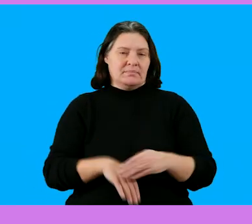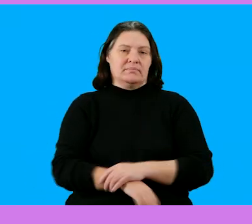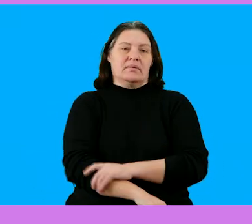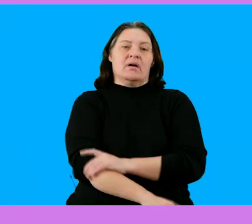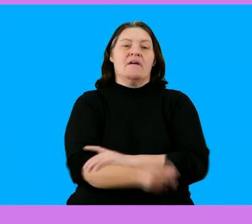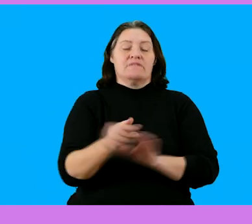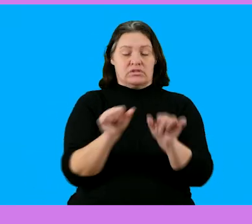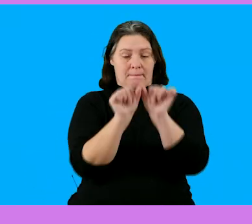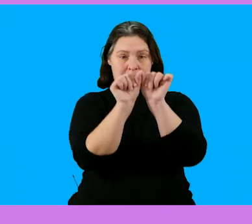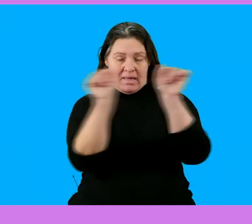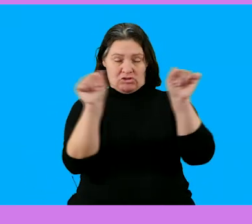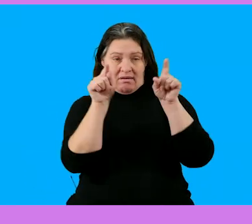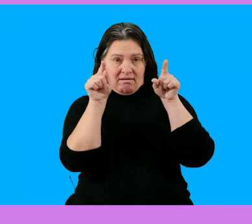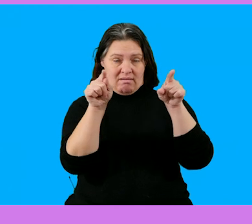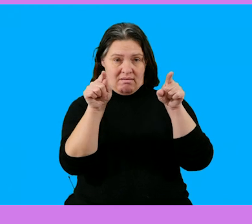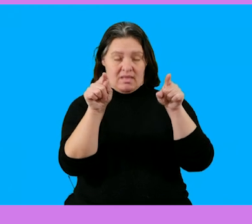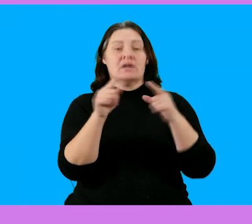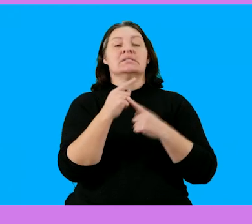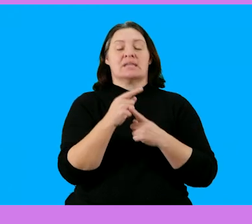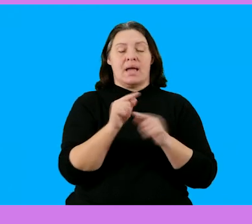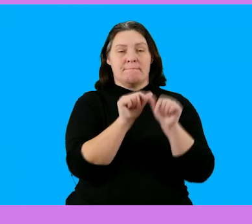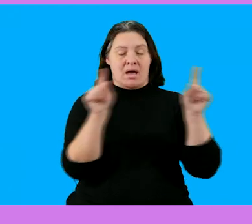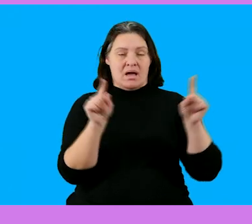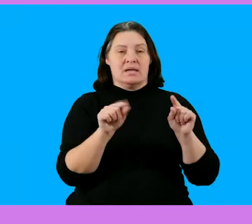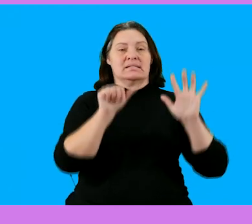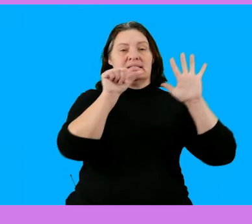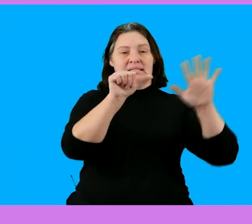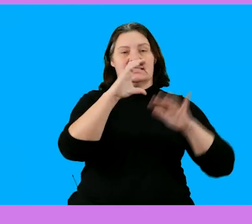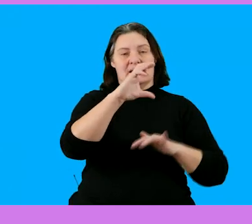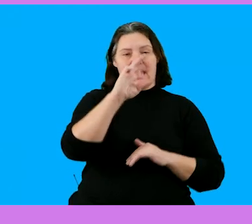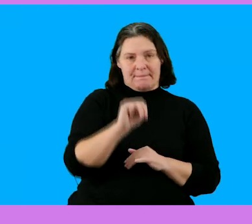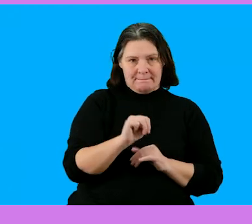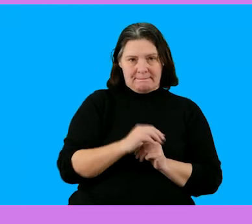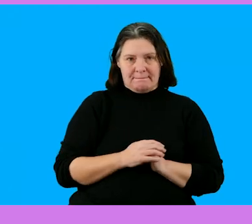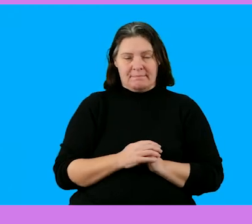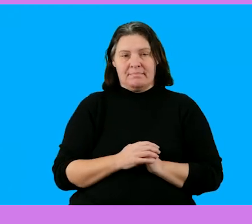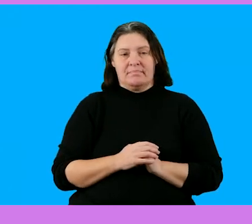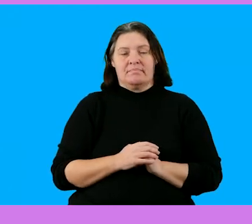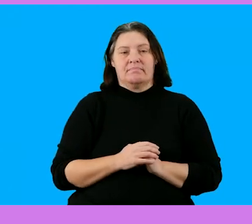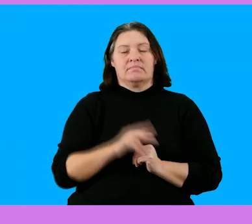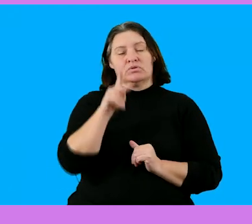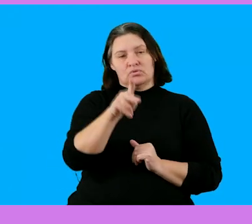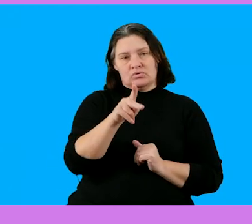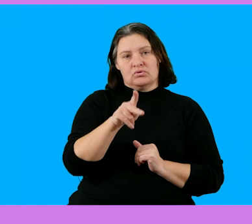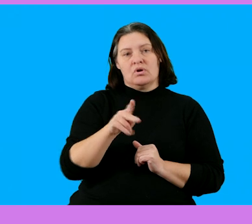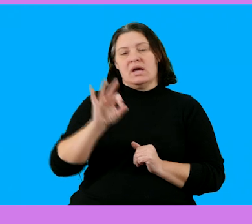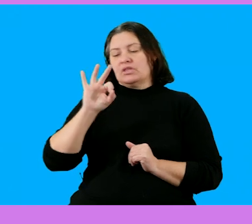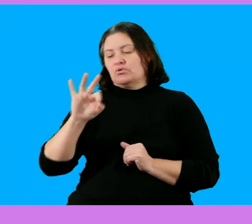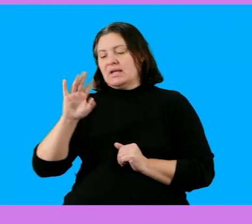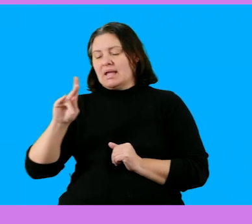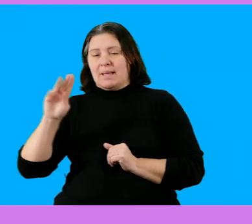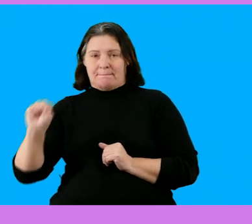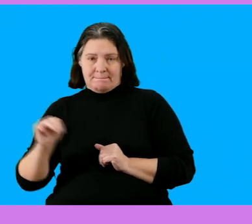of all, you measure the bar length. In this case, we've measured the bar length is 6 centimeters. Then I equate it to